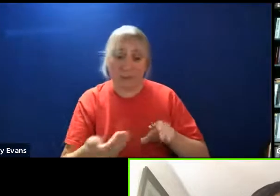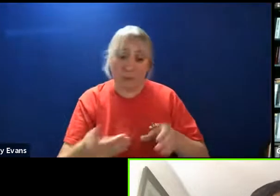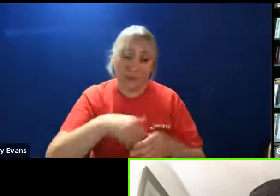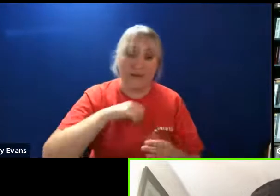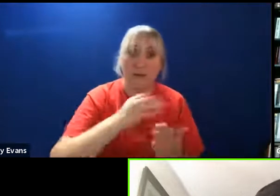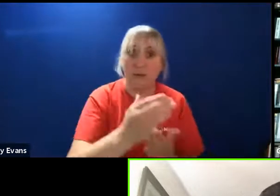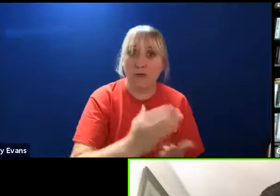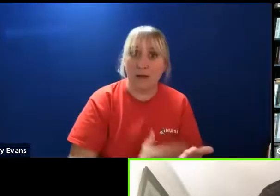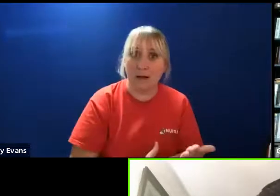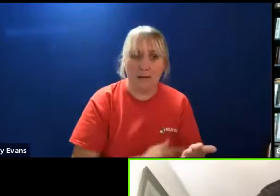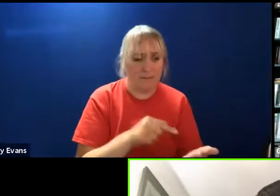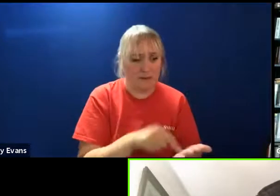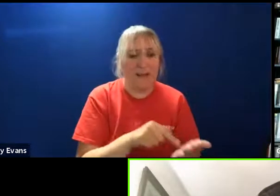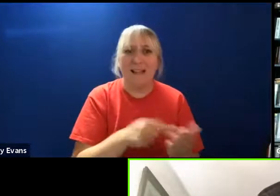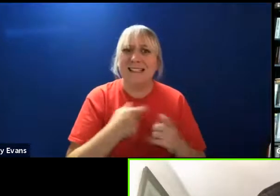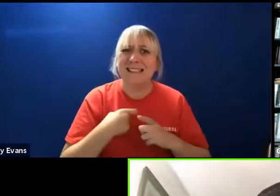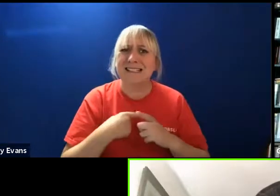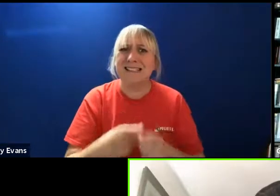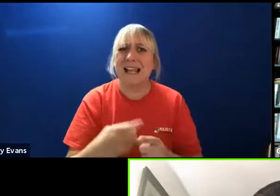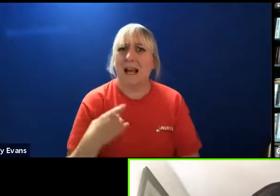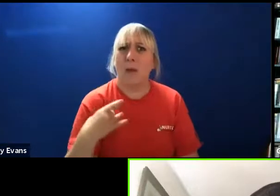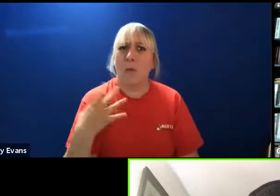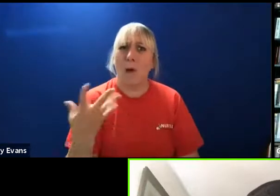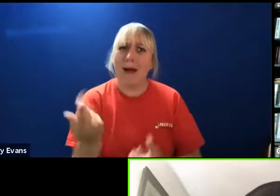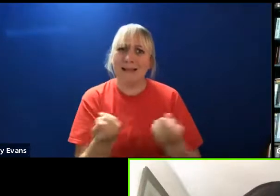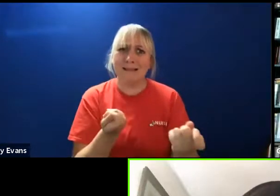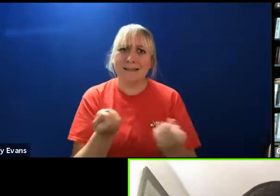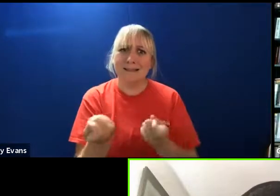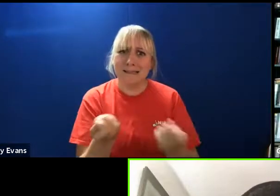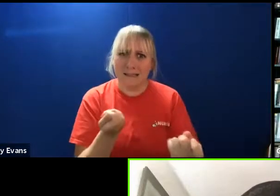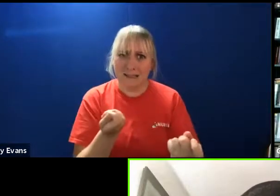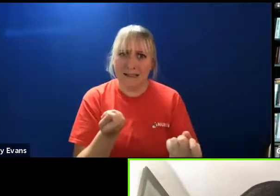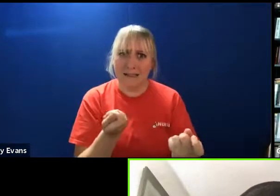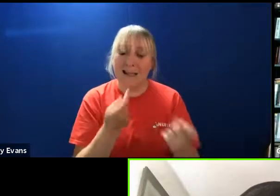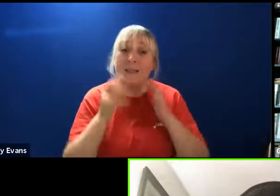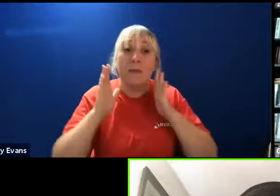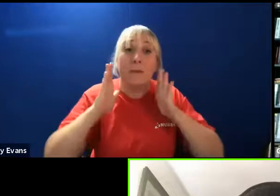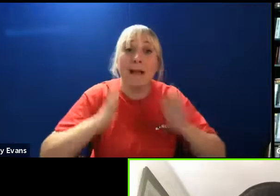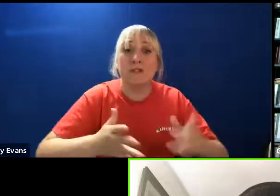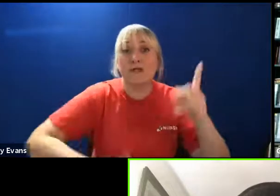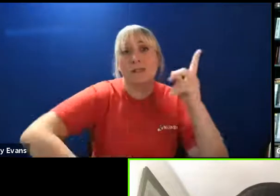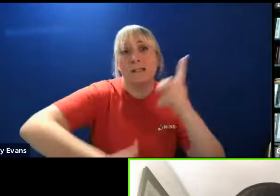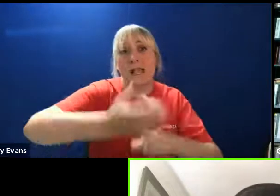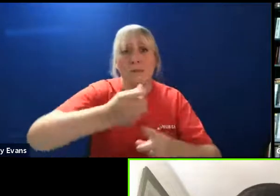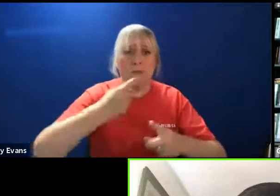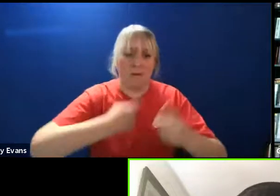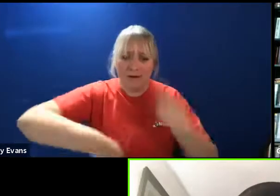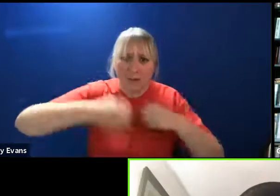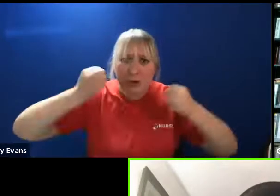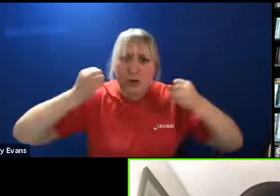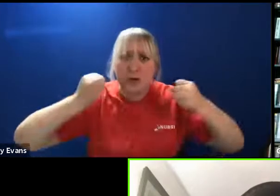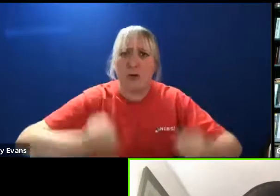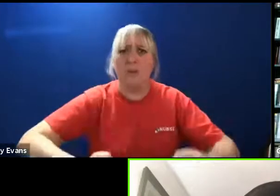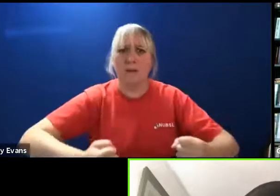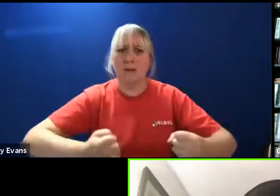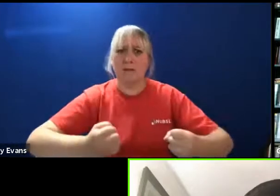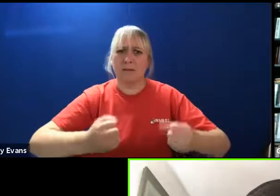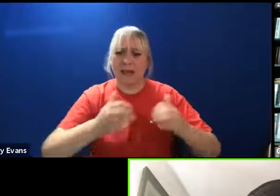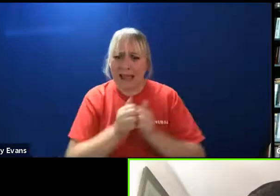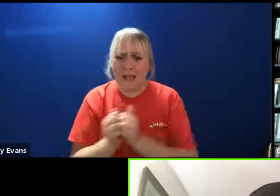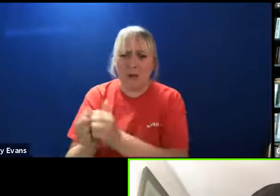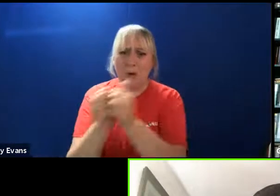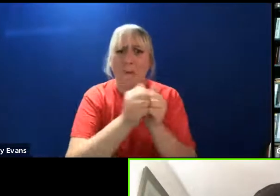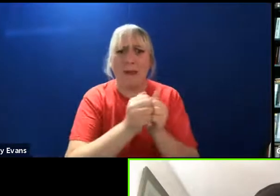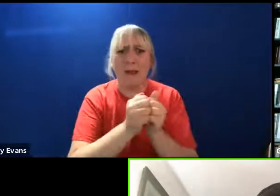a proximity of whiteness and the mandatory attainment of a dominant hegemonic ideal which